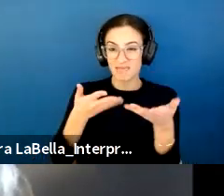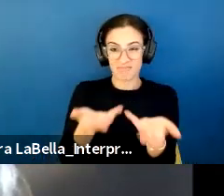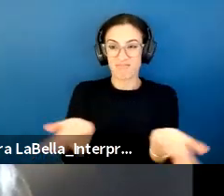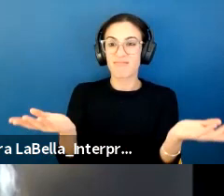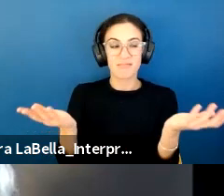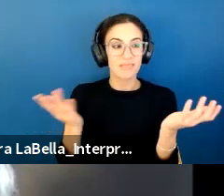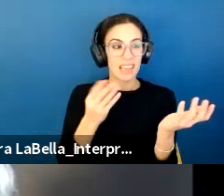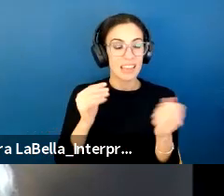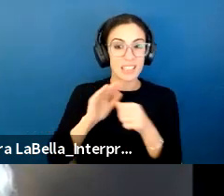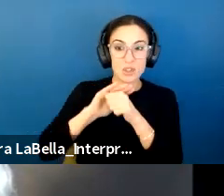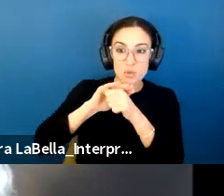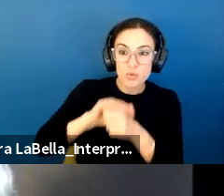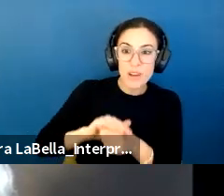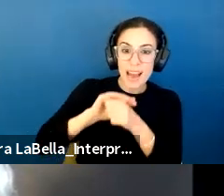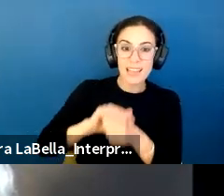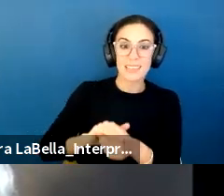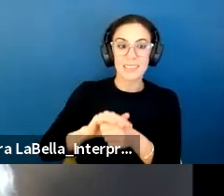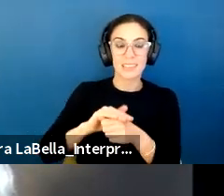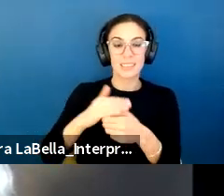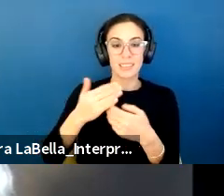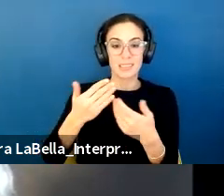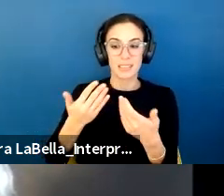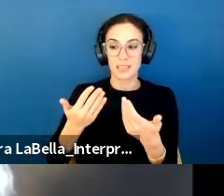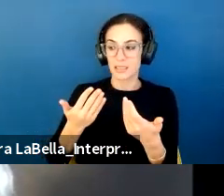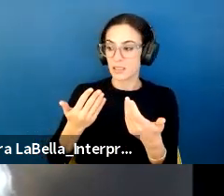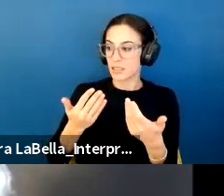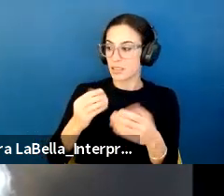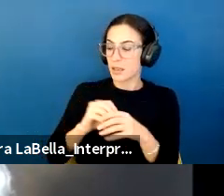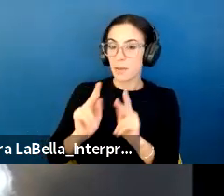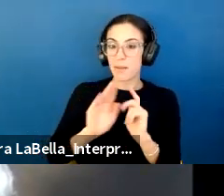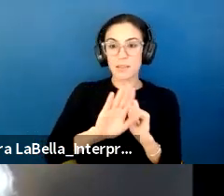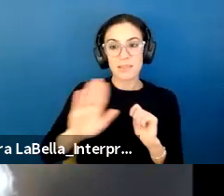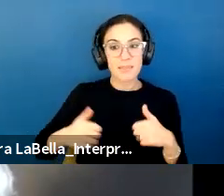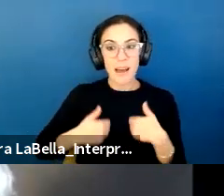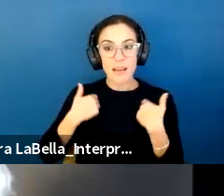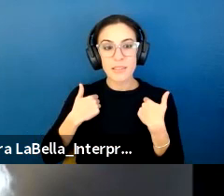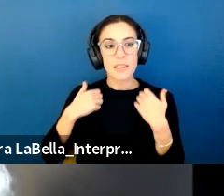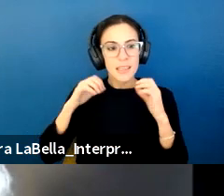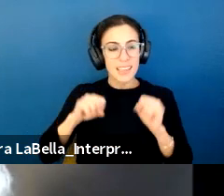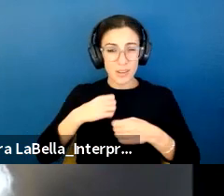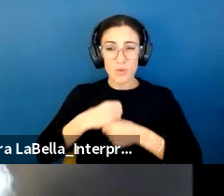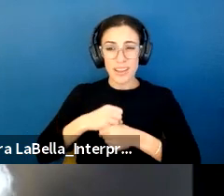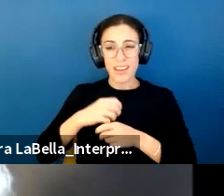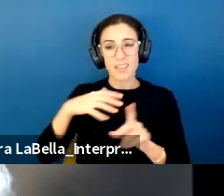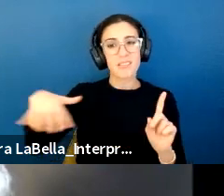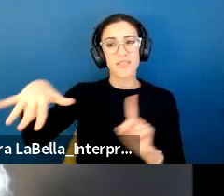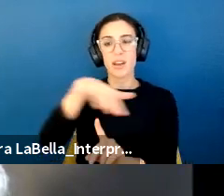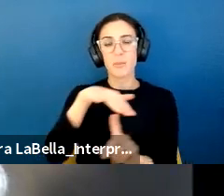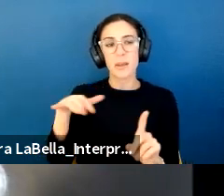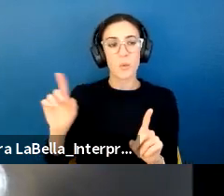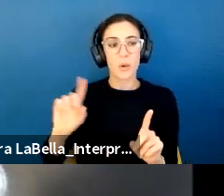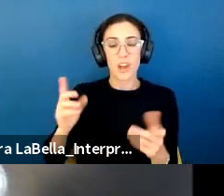the stress of people's lives, can create an environment in which,